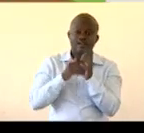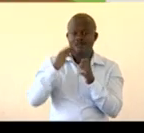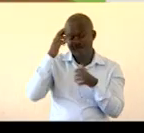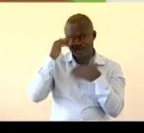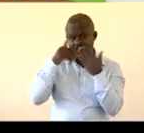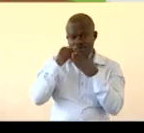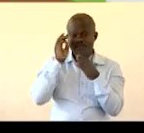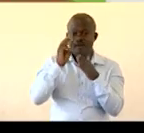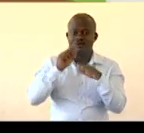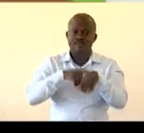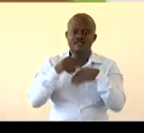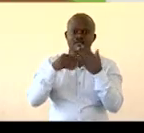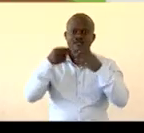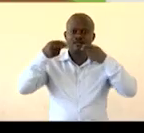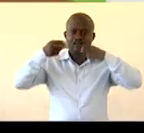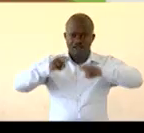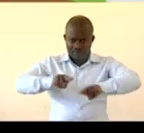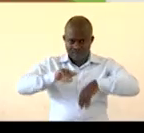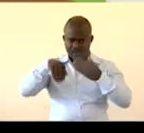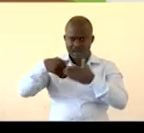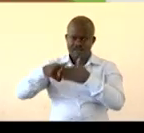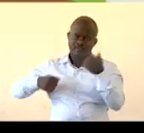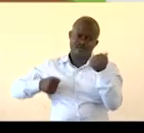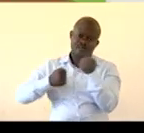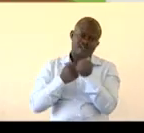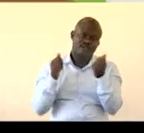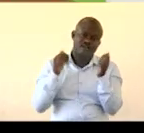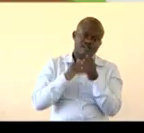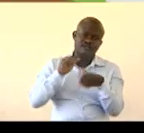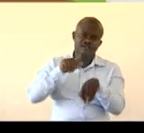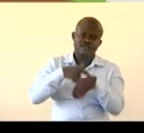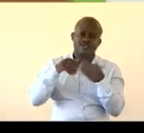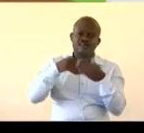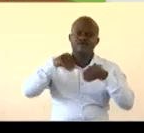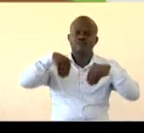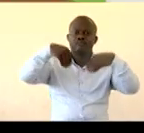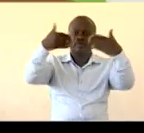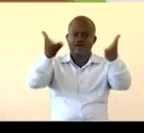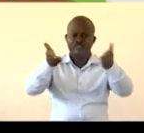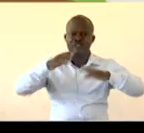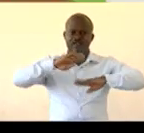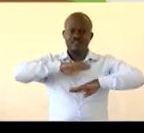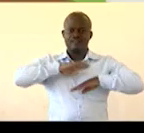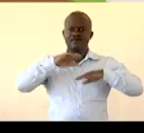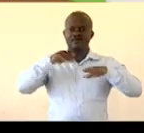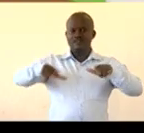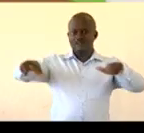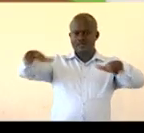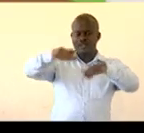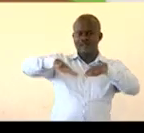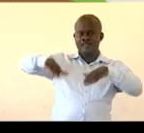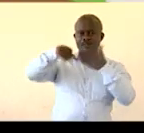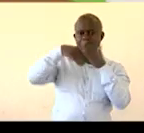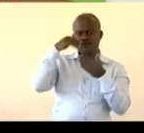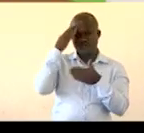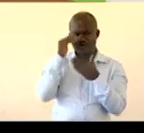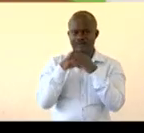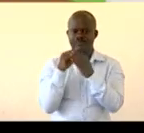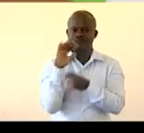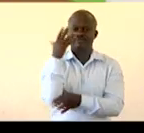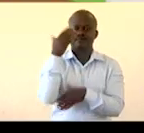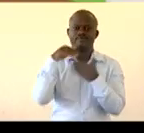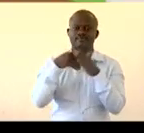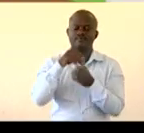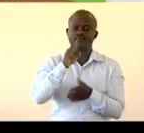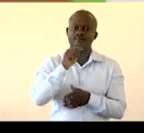this happens, plants are supported, and this provides enough surface area for the plant parts like stem